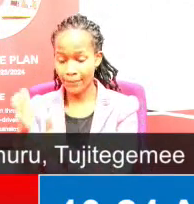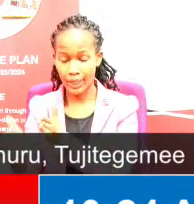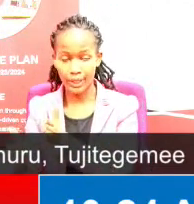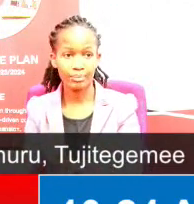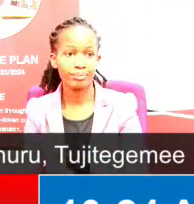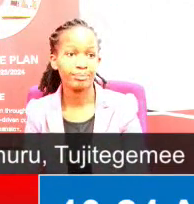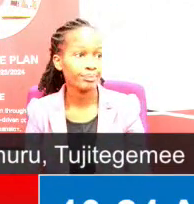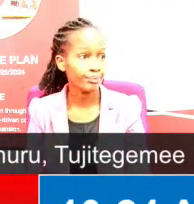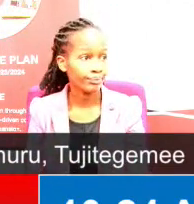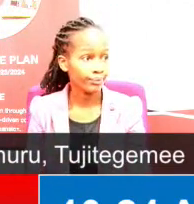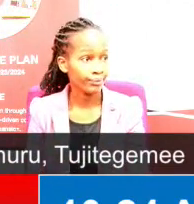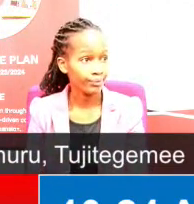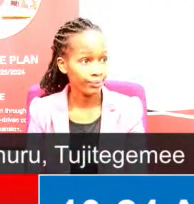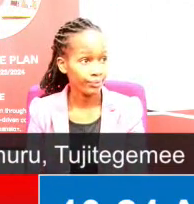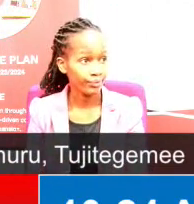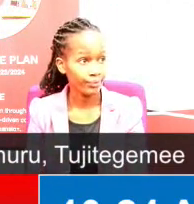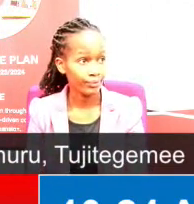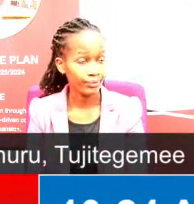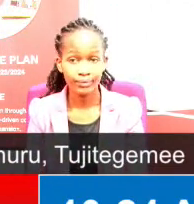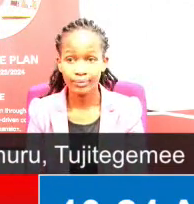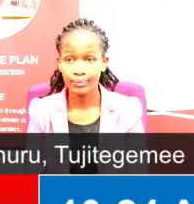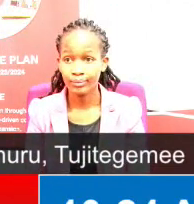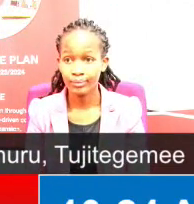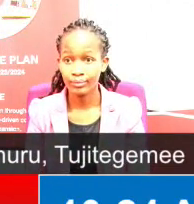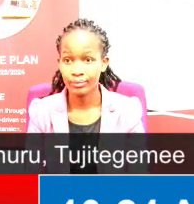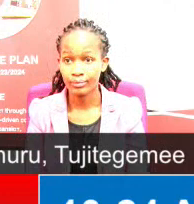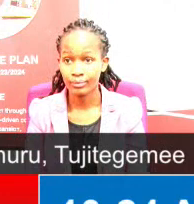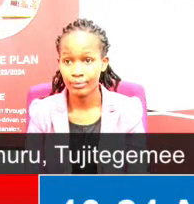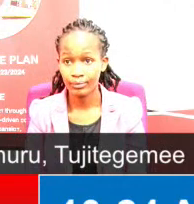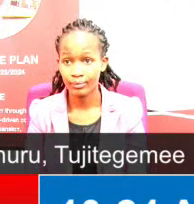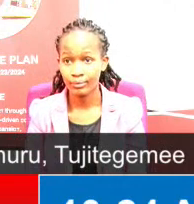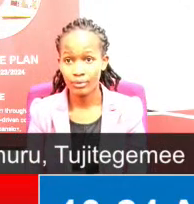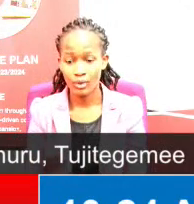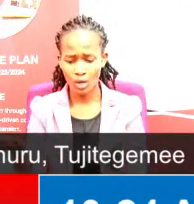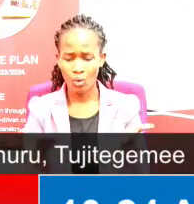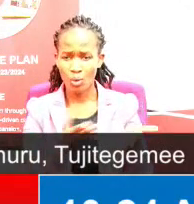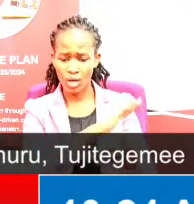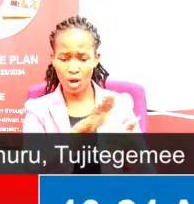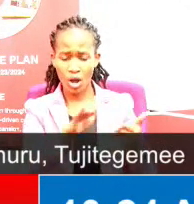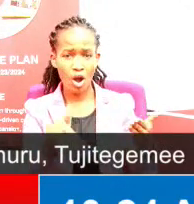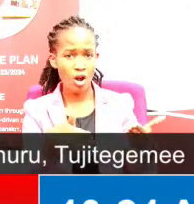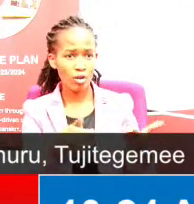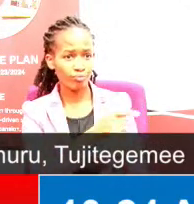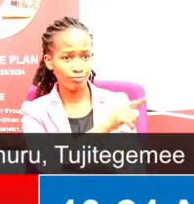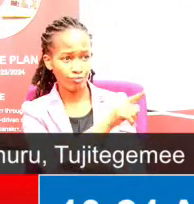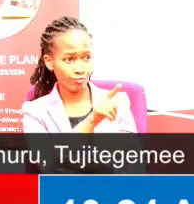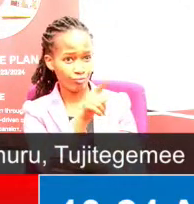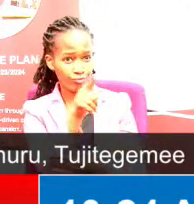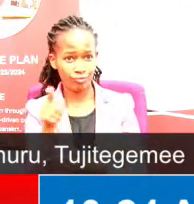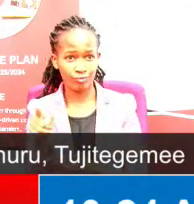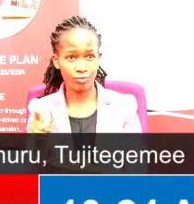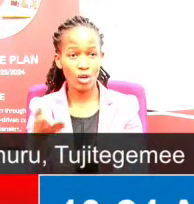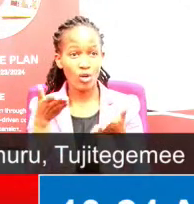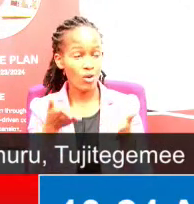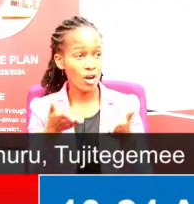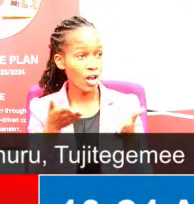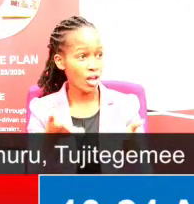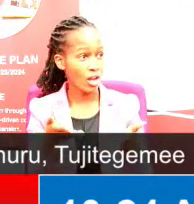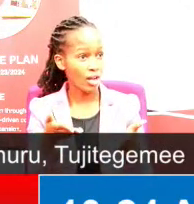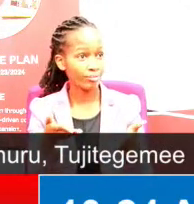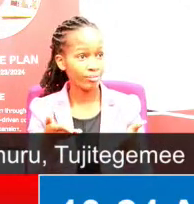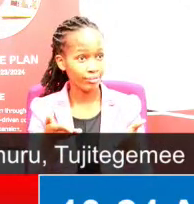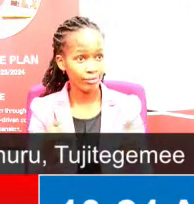Kra 8th Corporate Plan. We welcome all the dignitaries here present in the